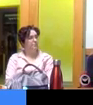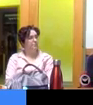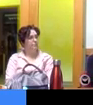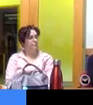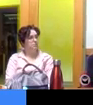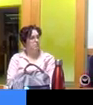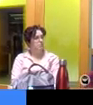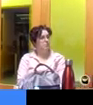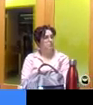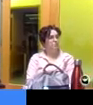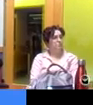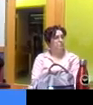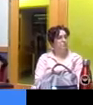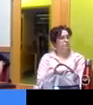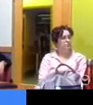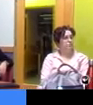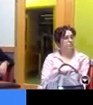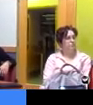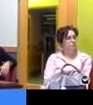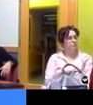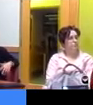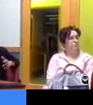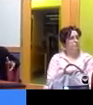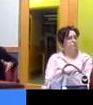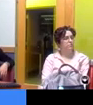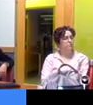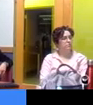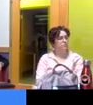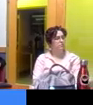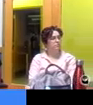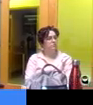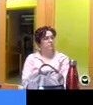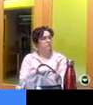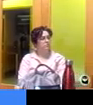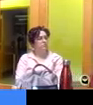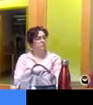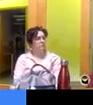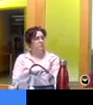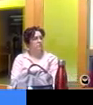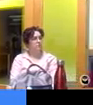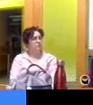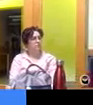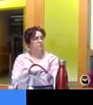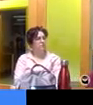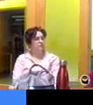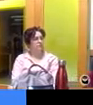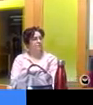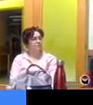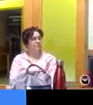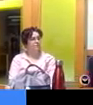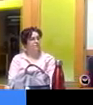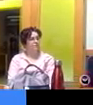we provide contraception, pregnancy testing options, counseling, preconception counseling. IUI stands for intrauterine